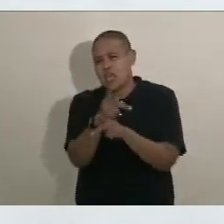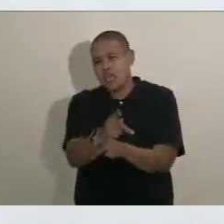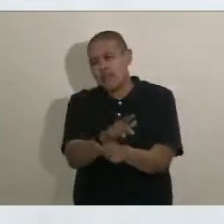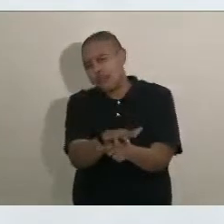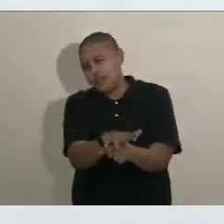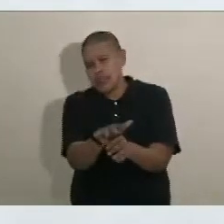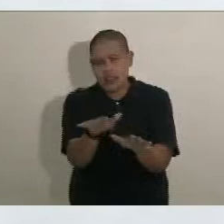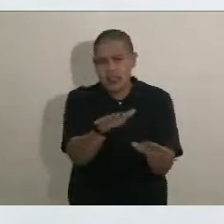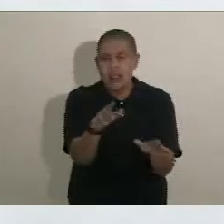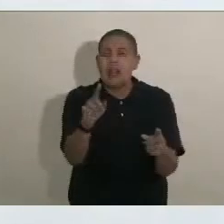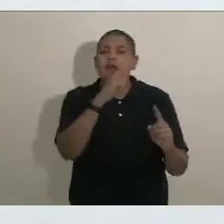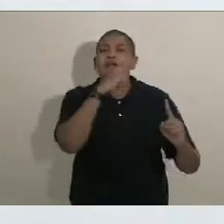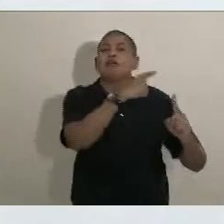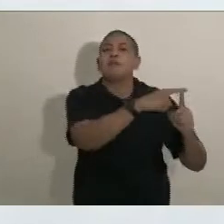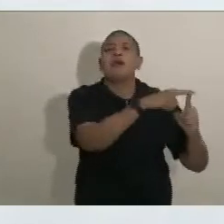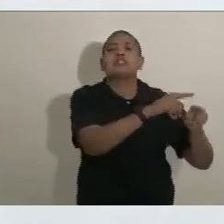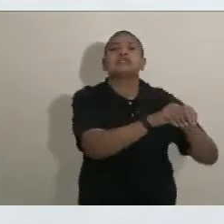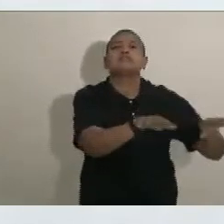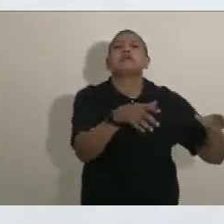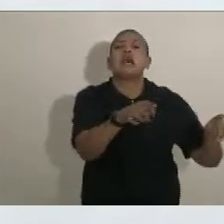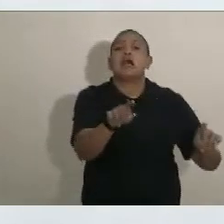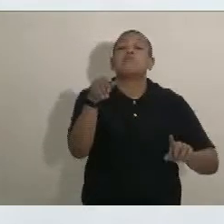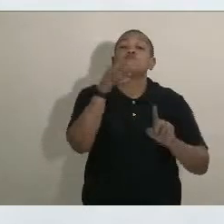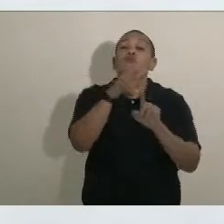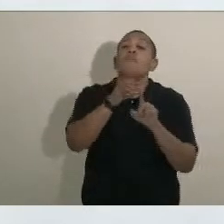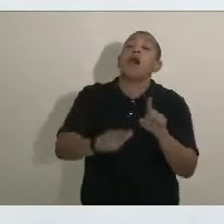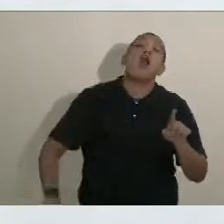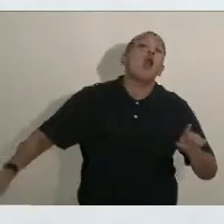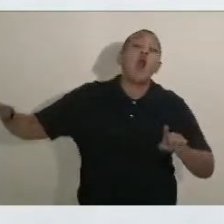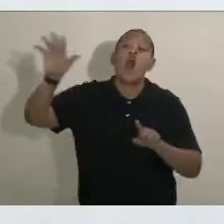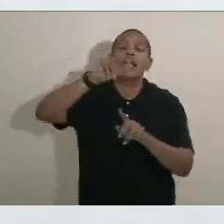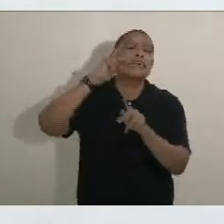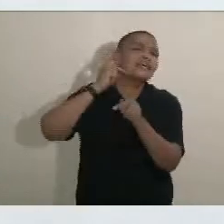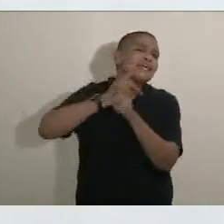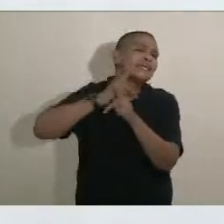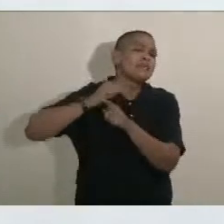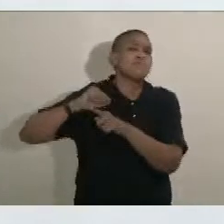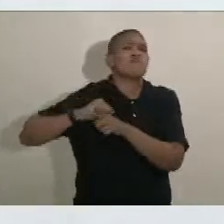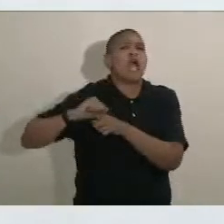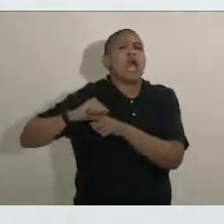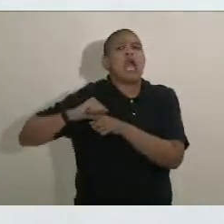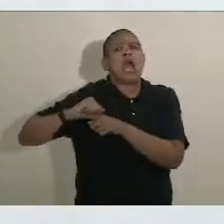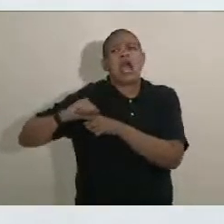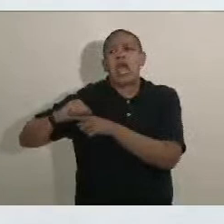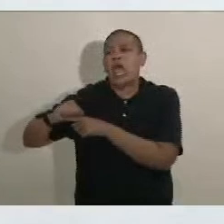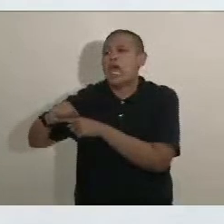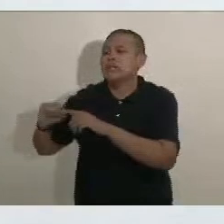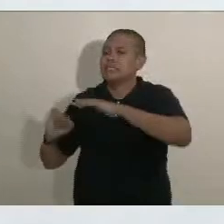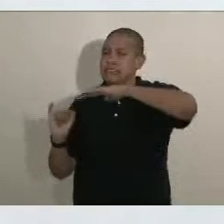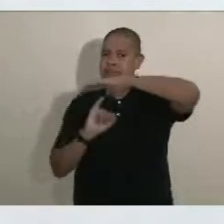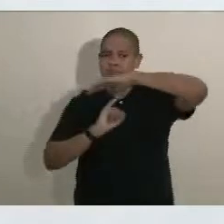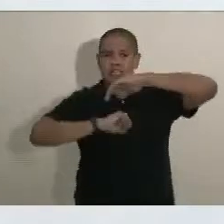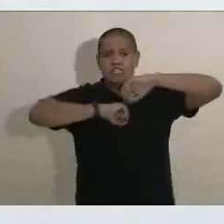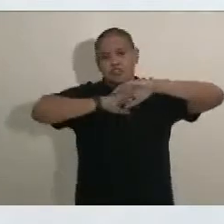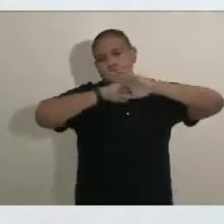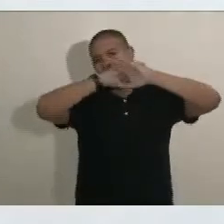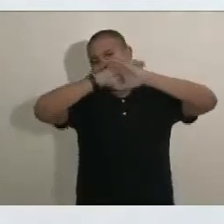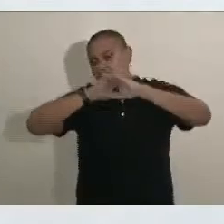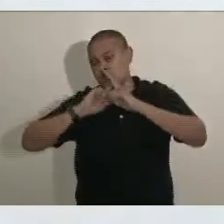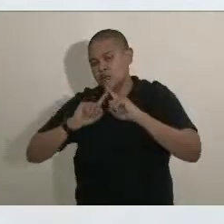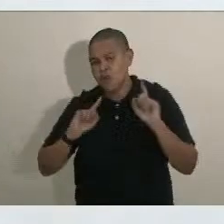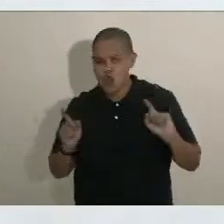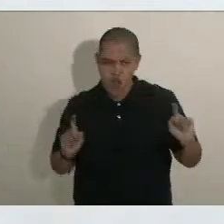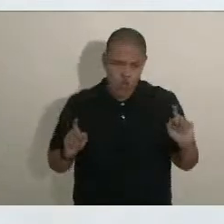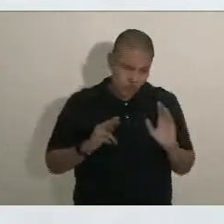rate. They remind all of us to continue to practice as far as possible infection prevention and